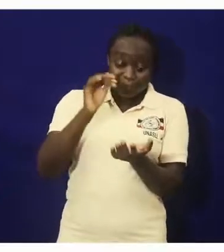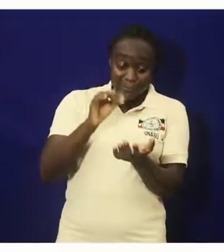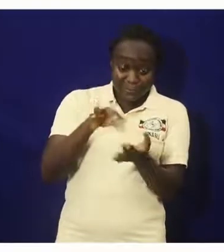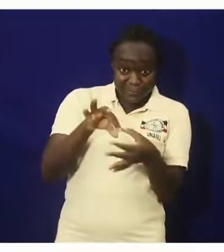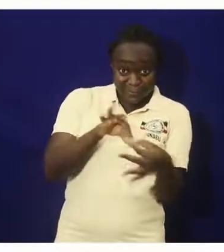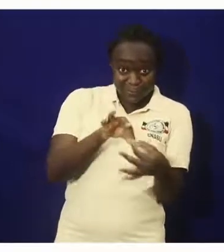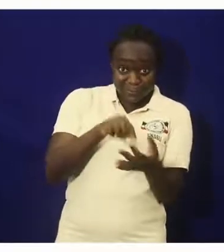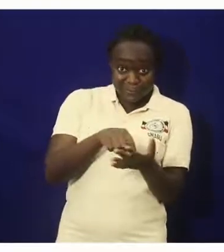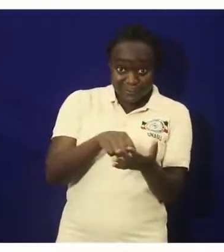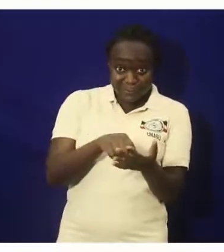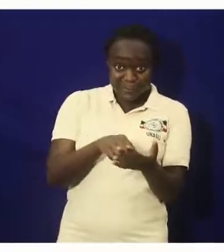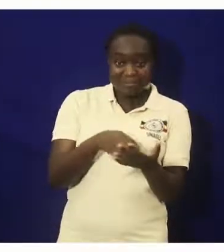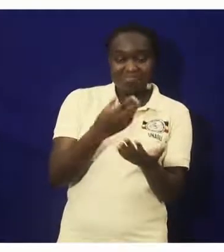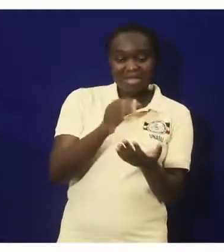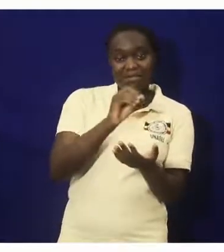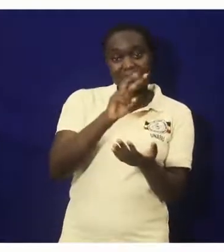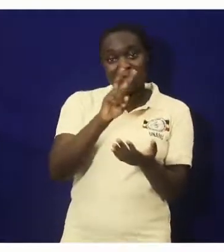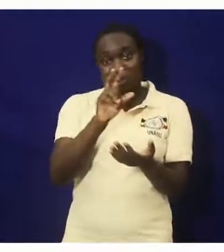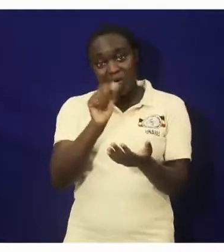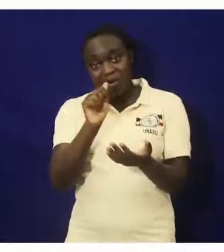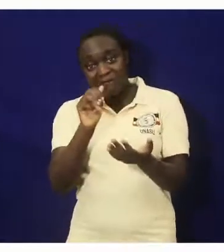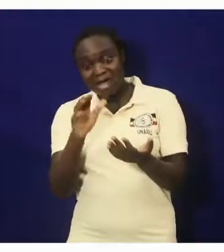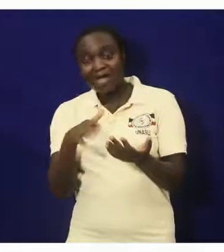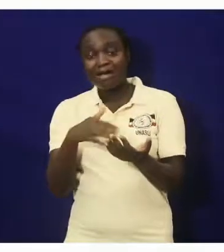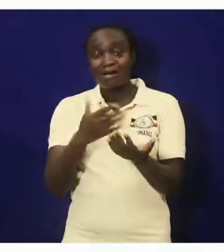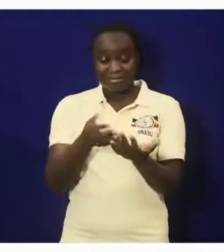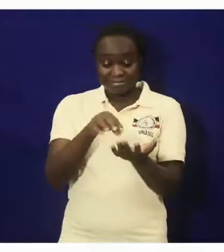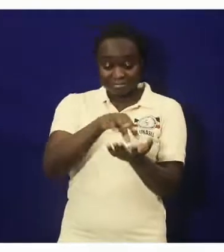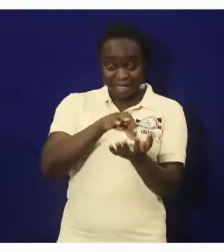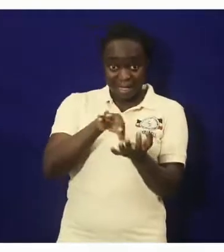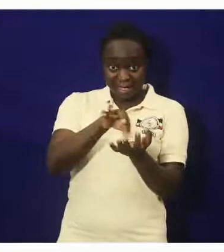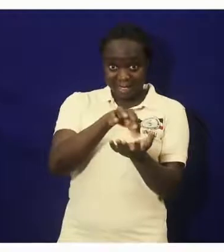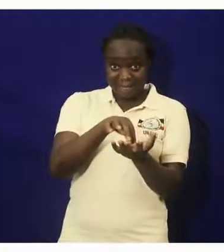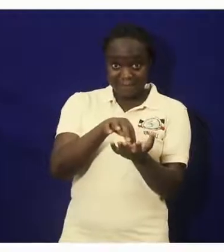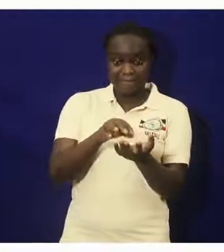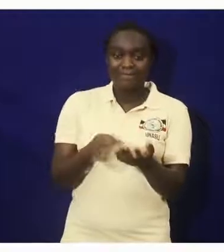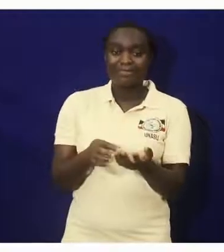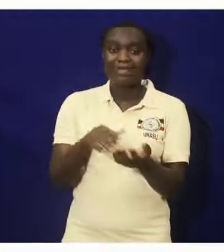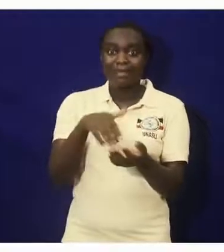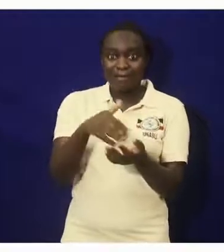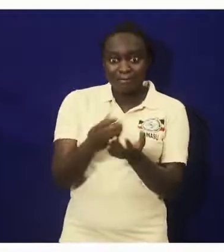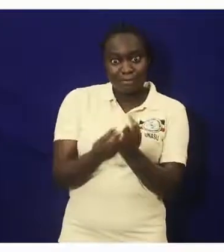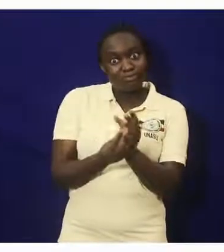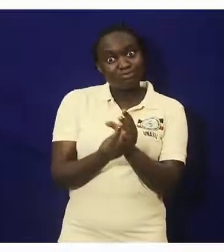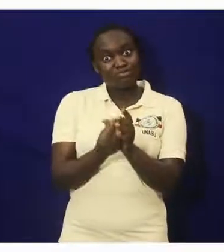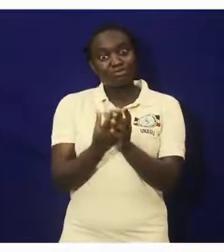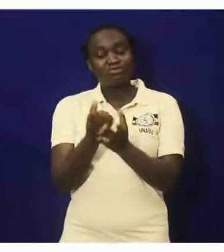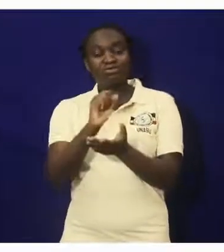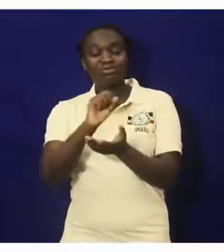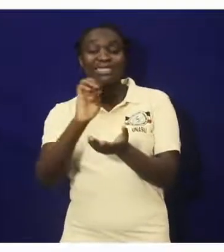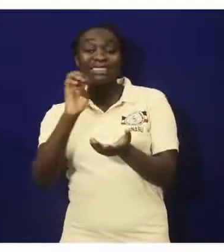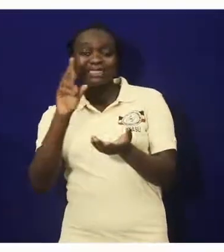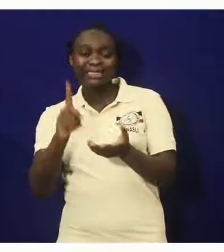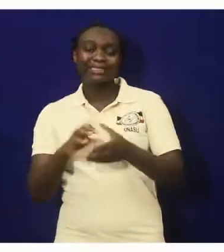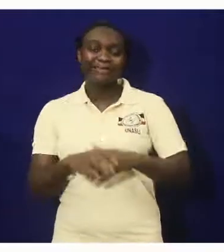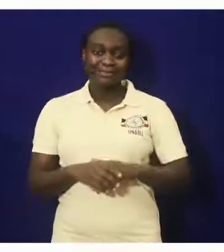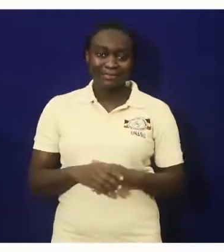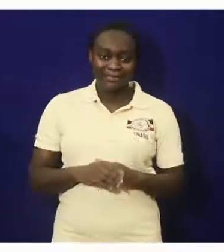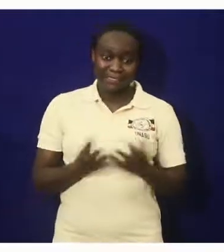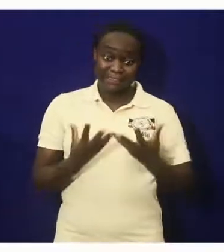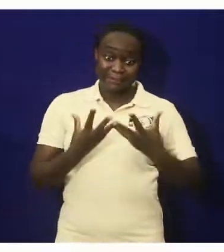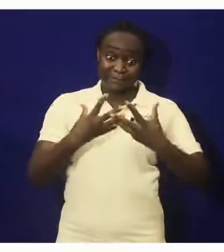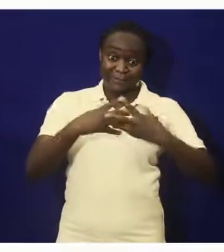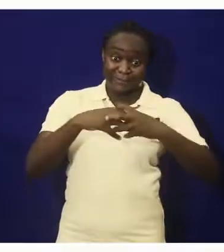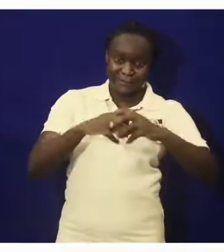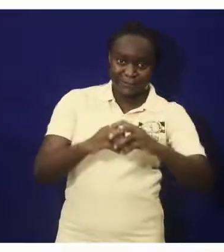or the ova, and then the seeds are fertilized.